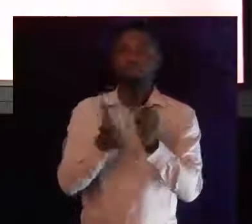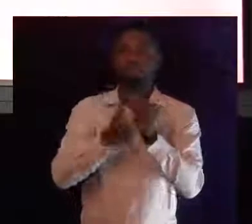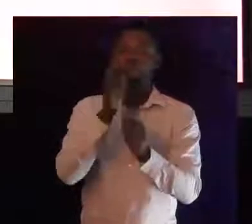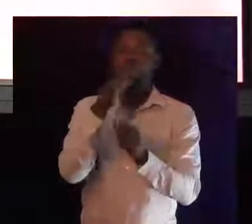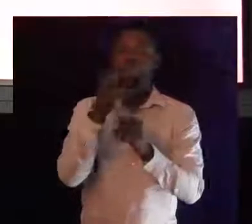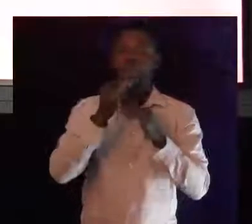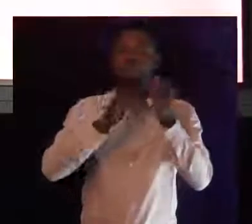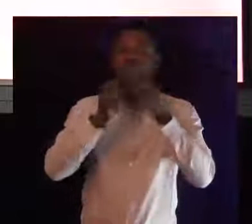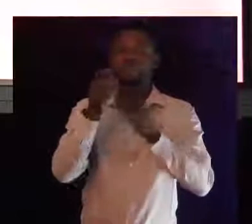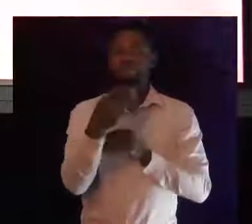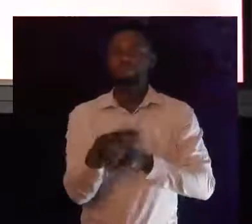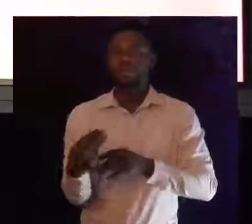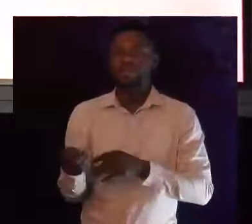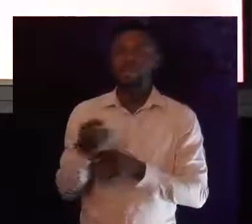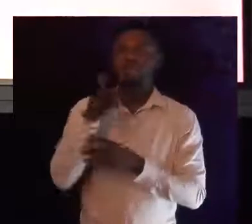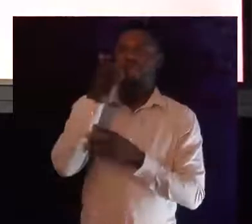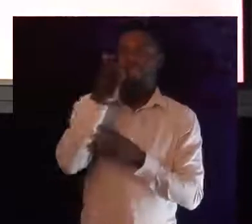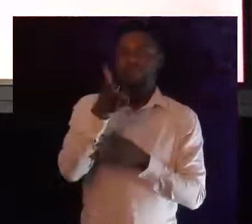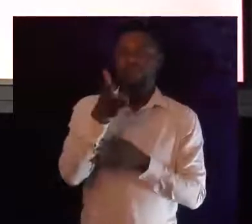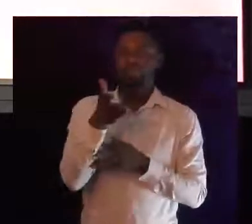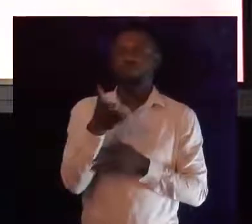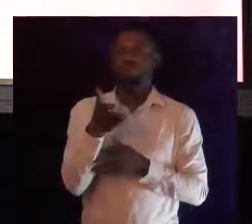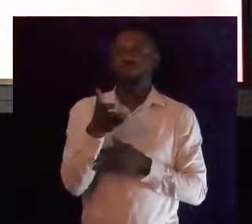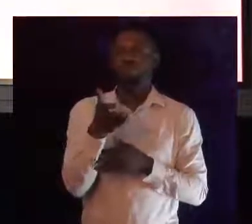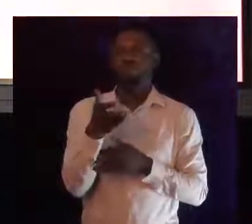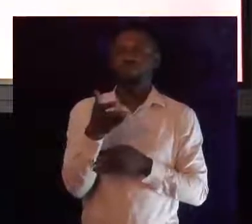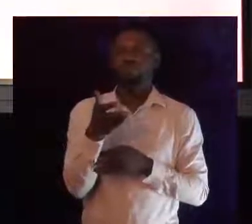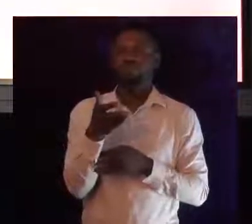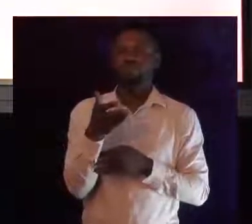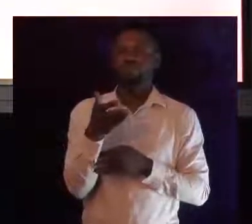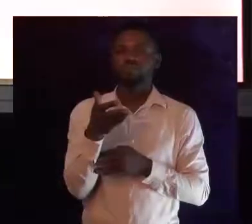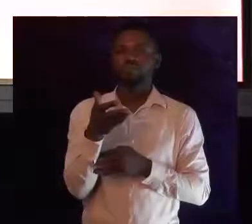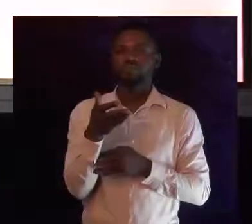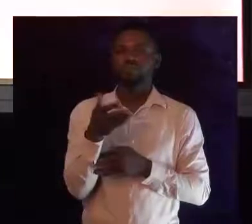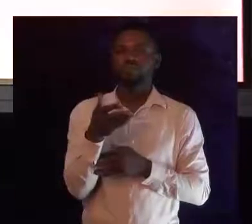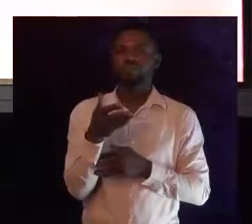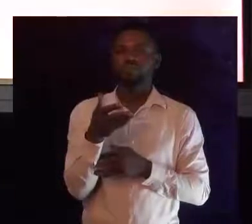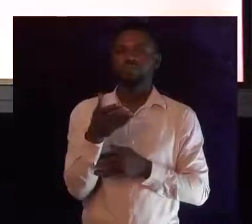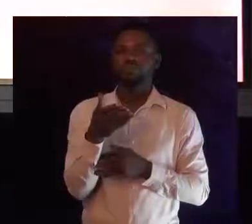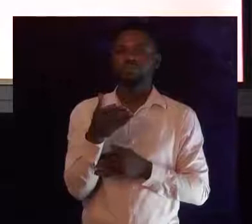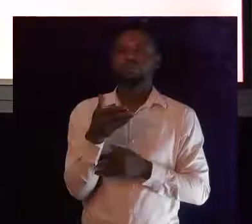most of the building materials available. Next is